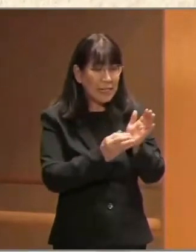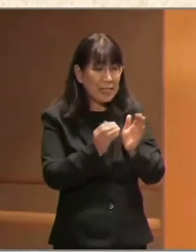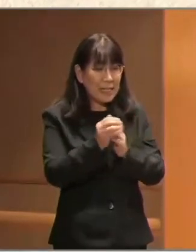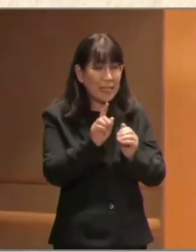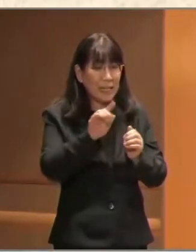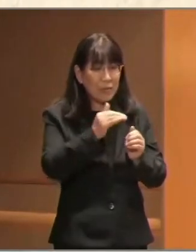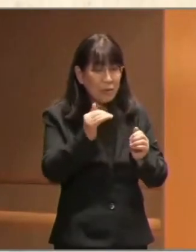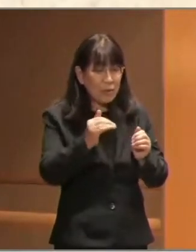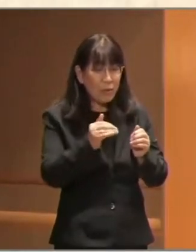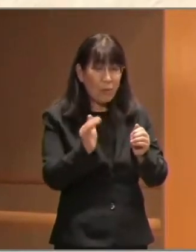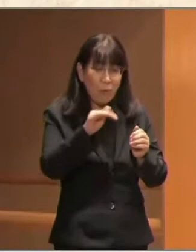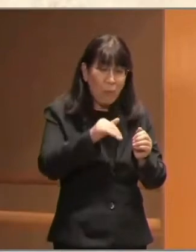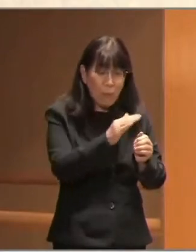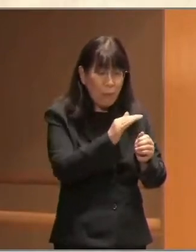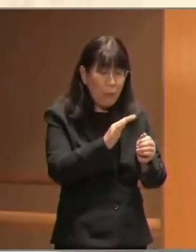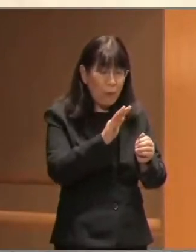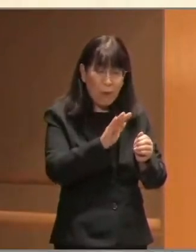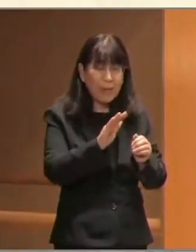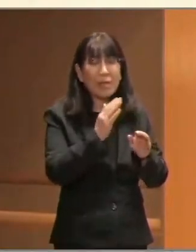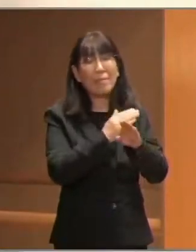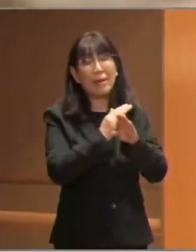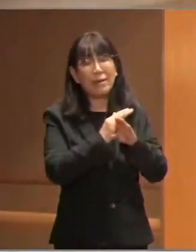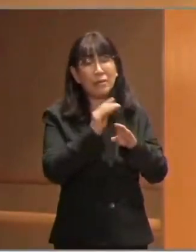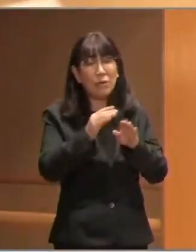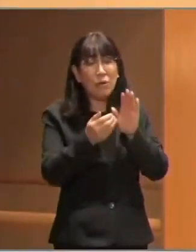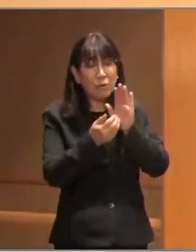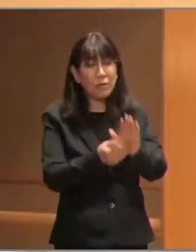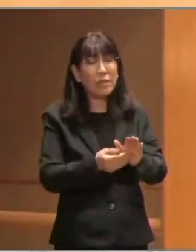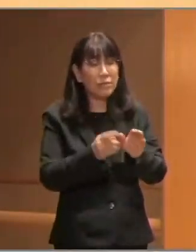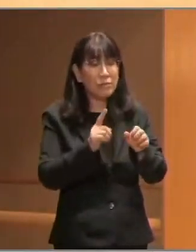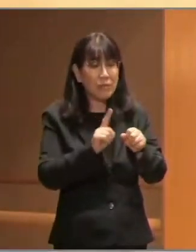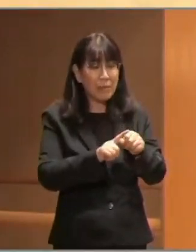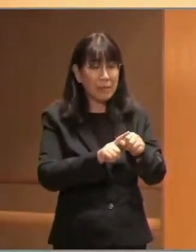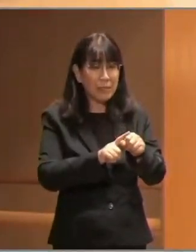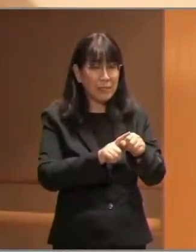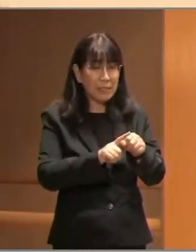And the bamboo screens should not have any bumps.